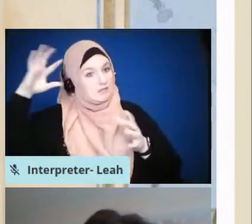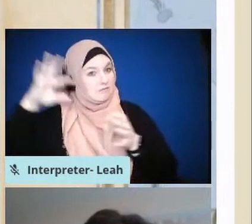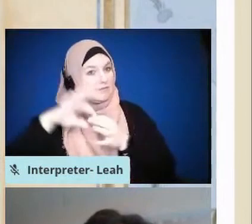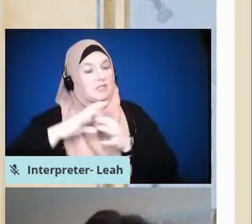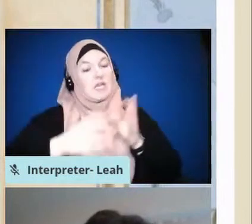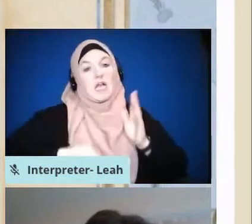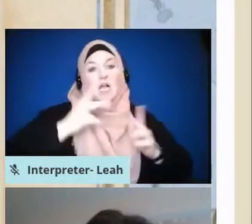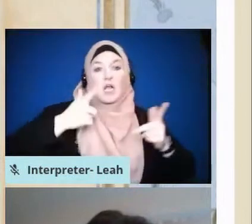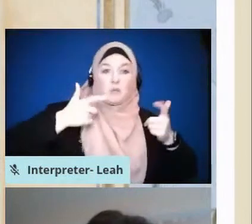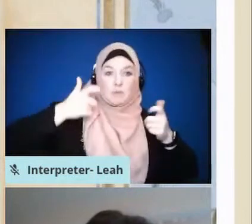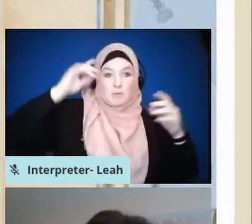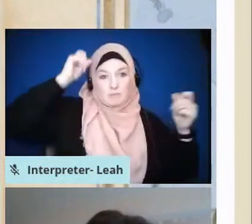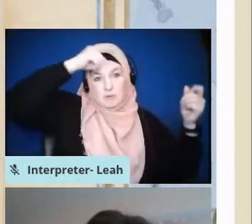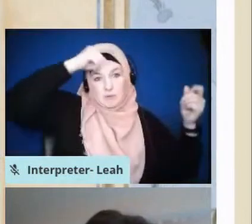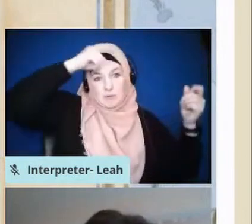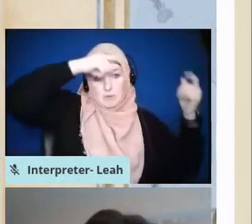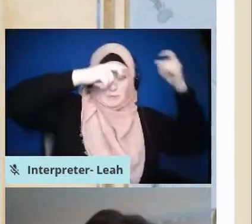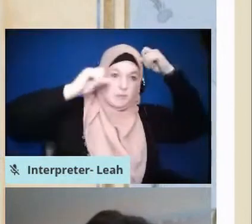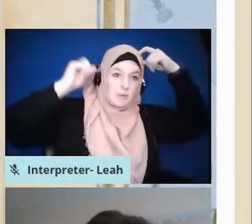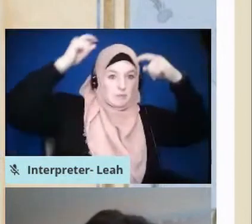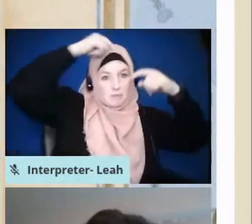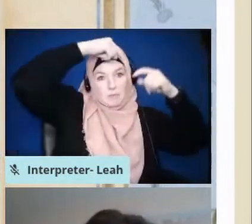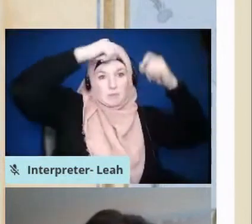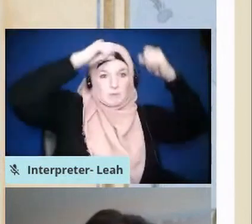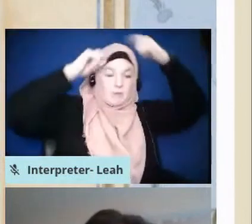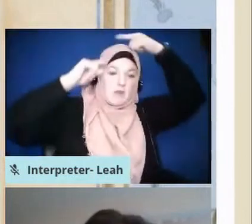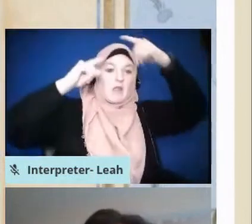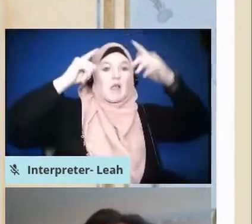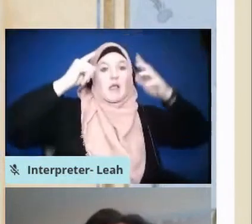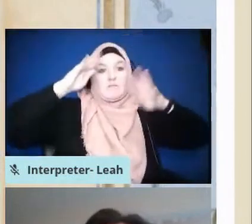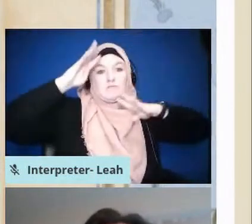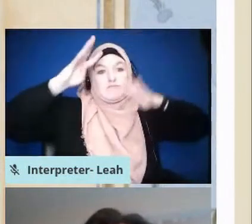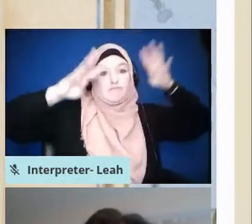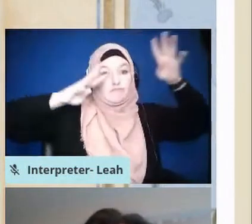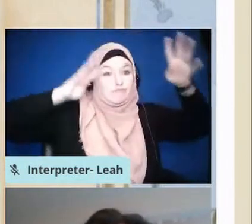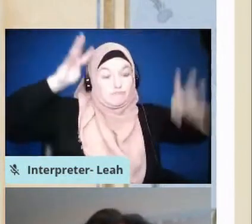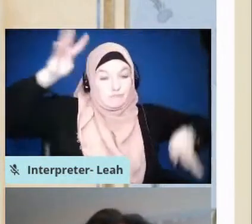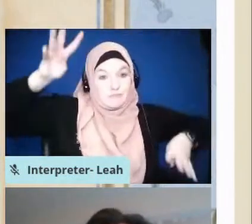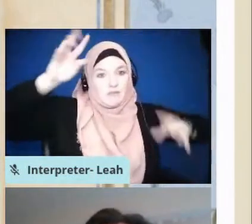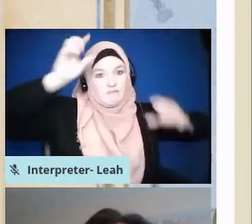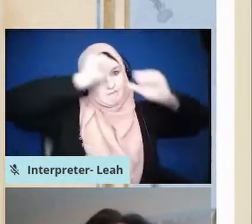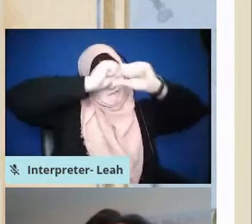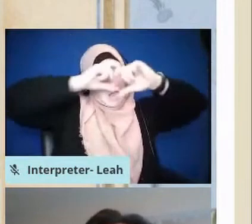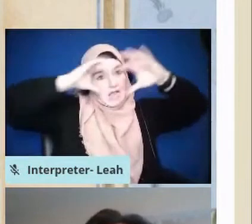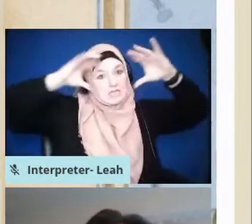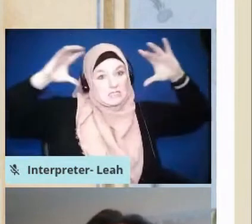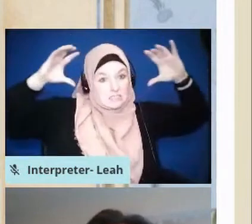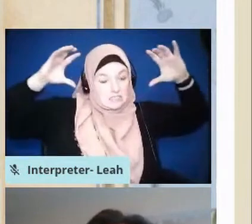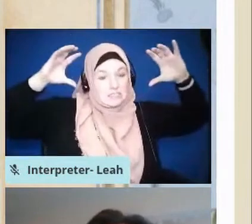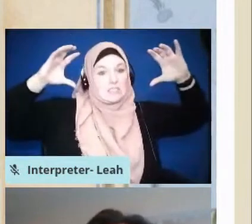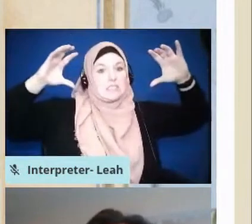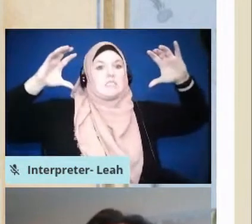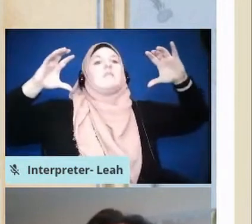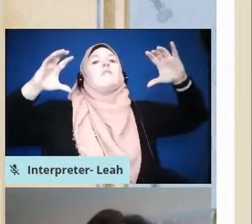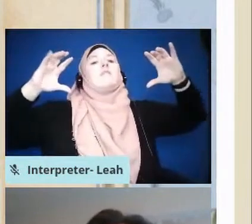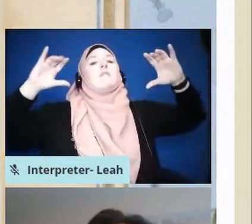The high connectivity corresponds with highly active imagination, fantasies. Therefore, they find